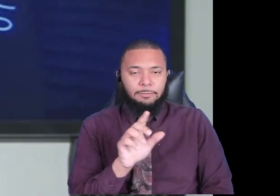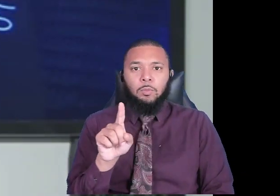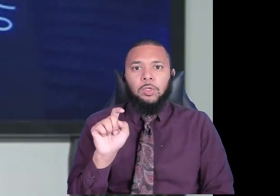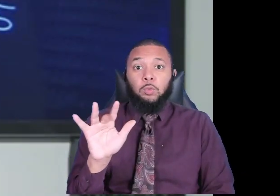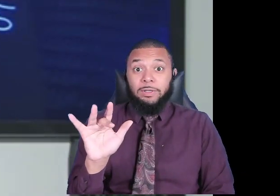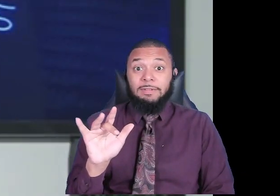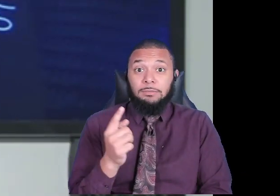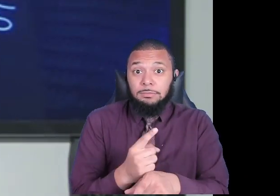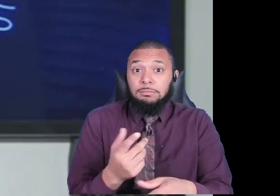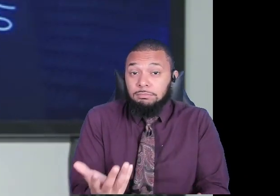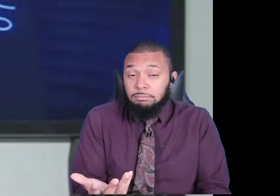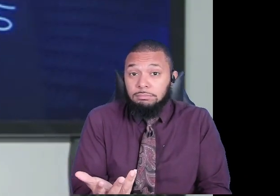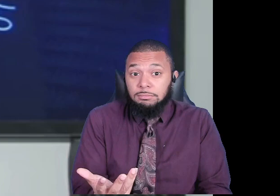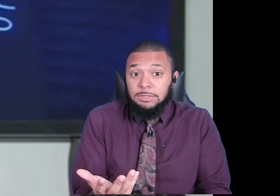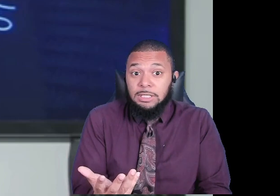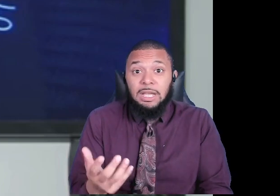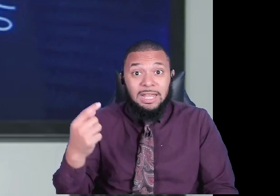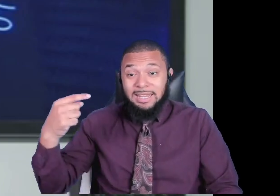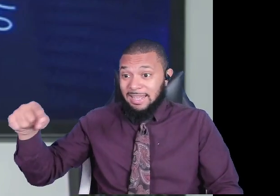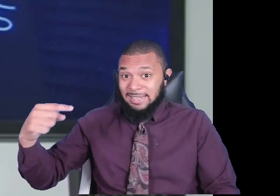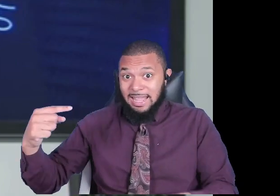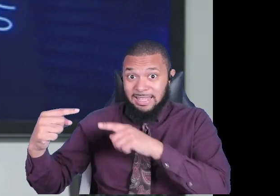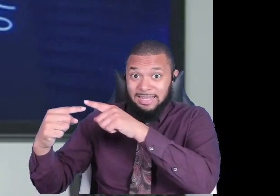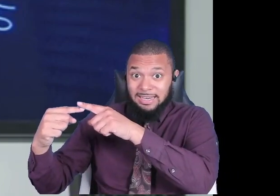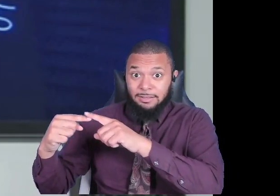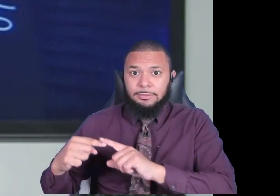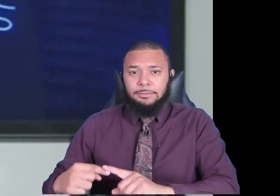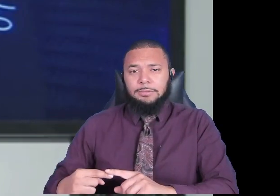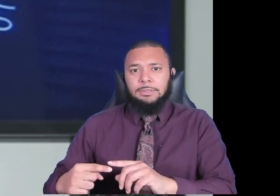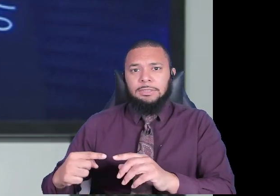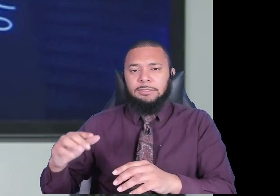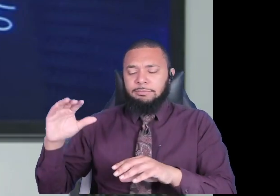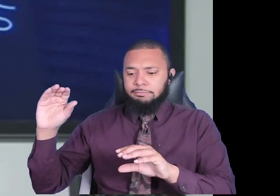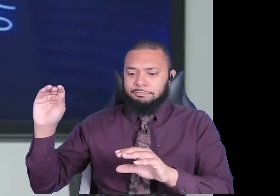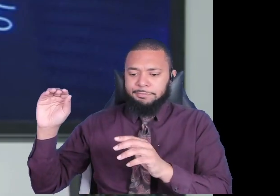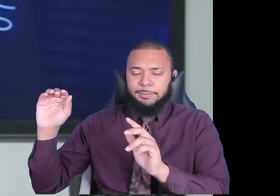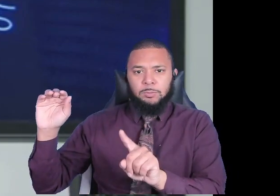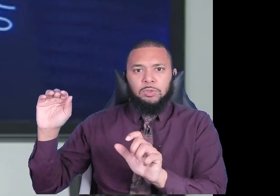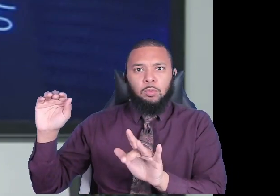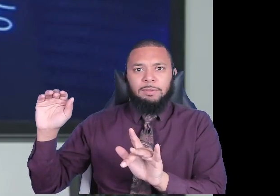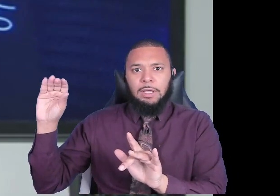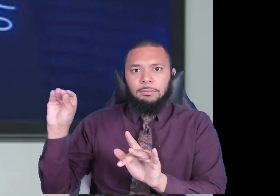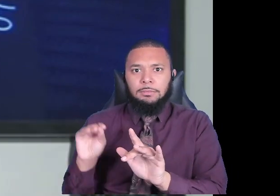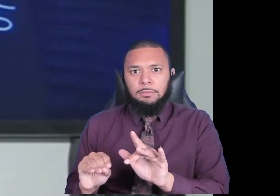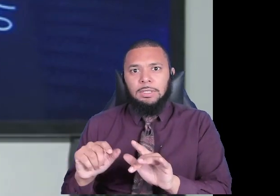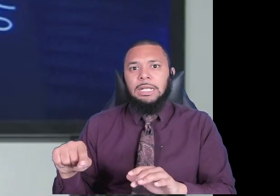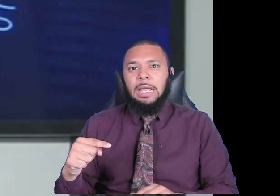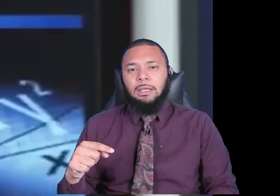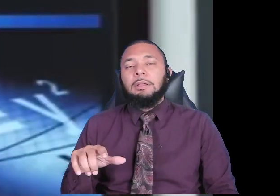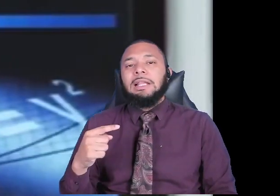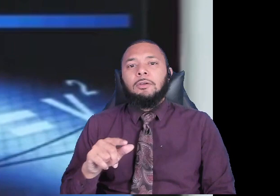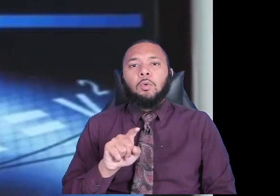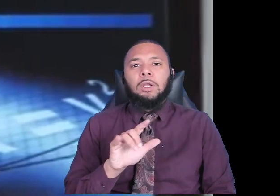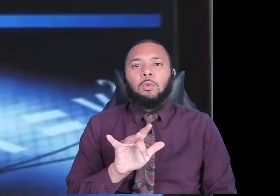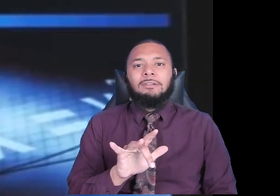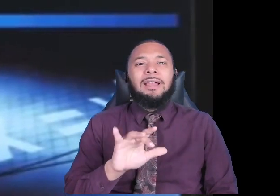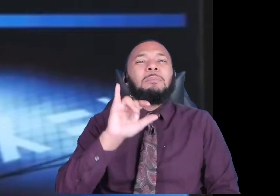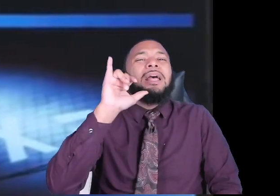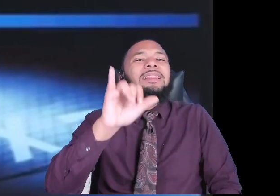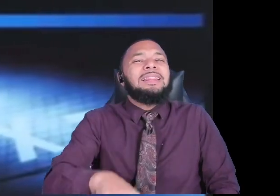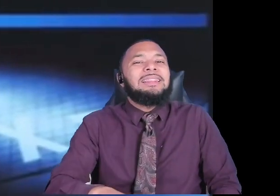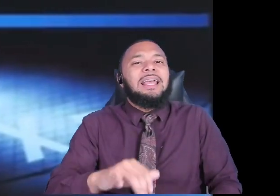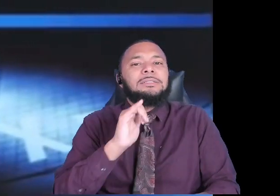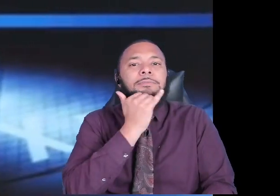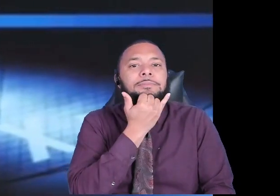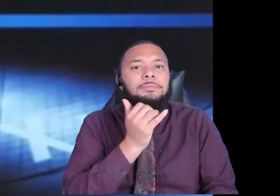125, and that one minus sign out in front makes it negative. So they turned out to be the same. But that's because